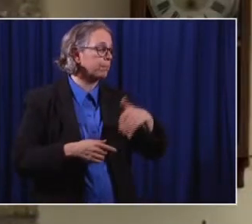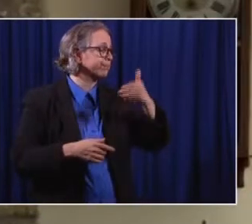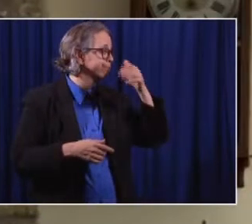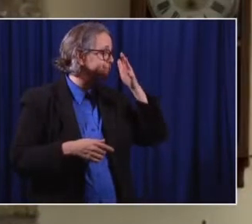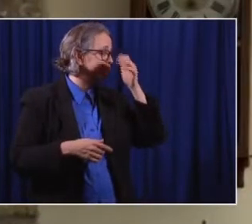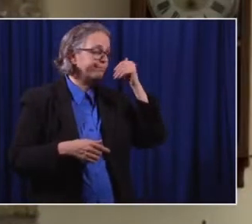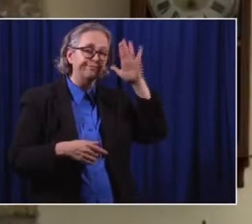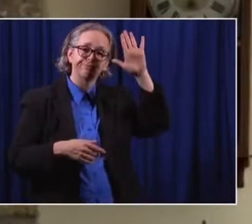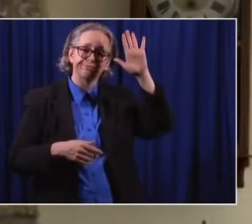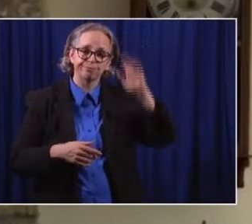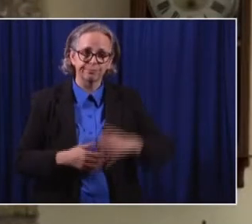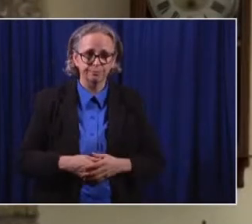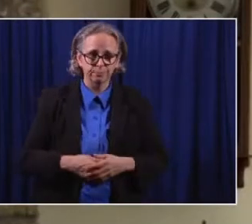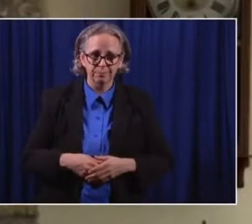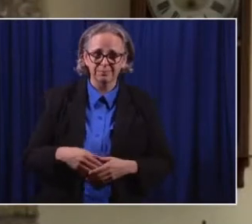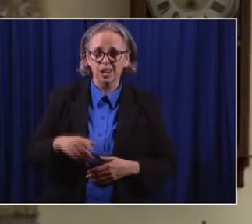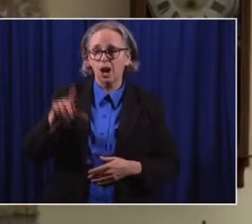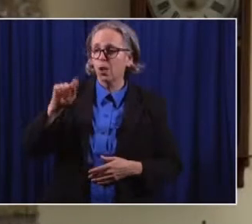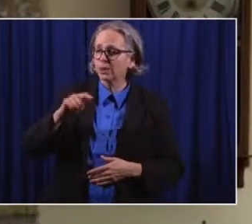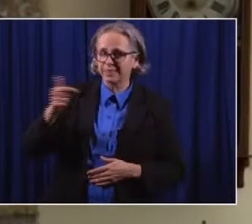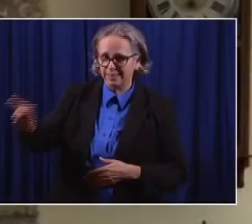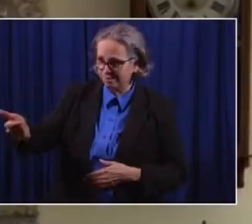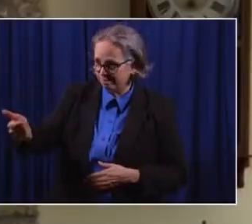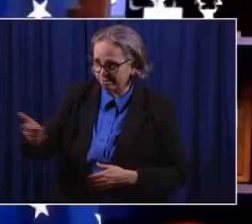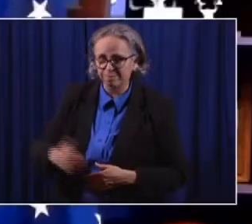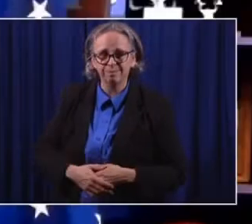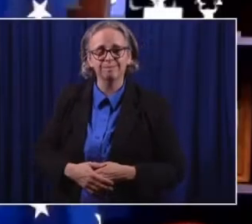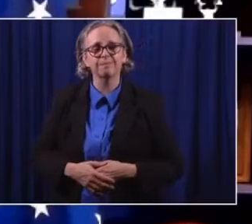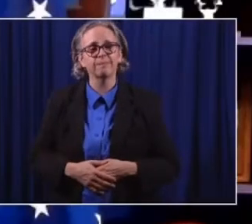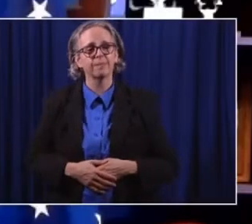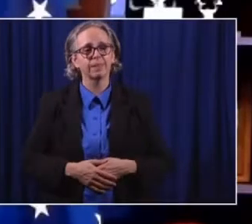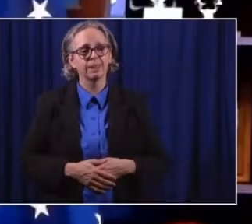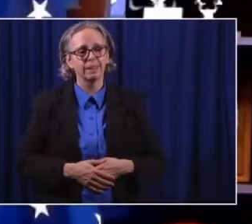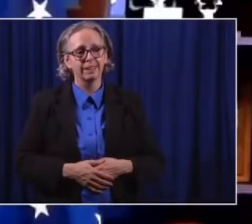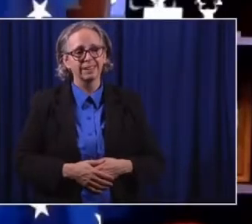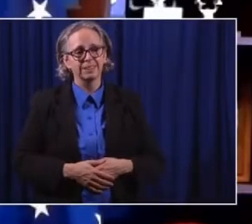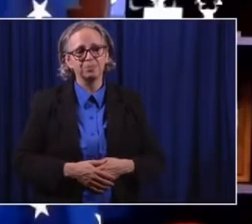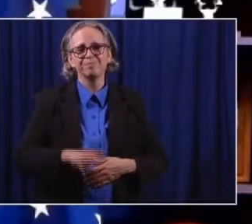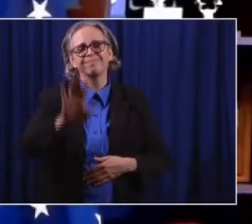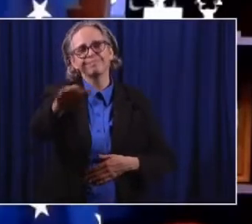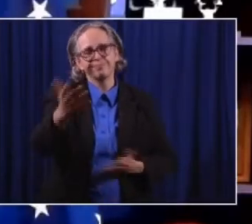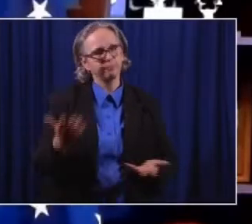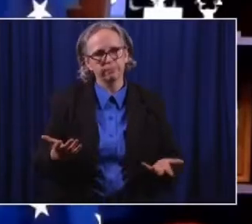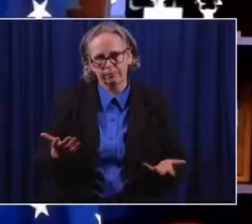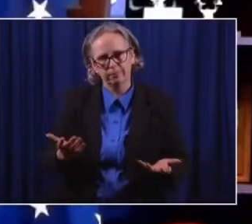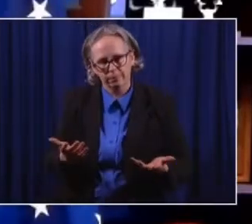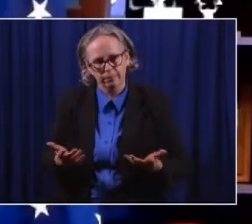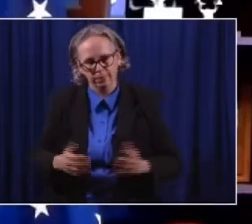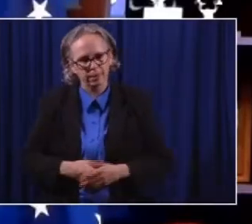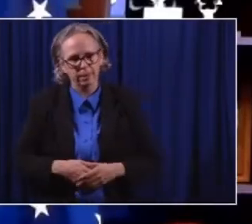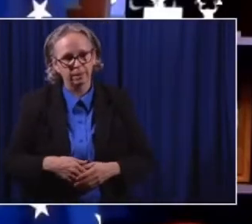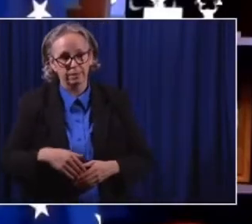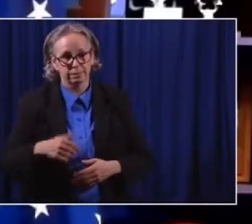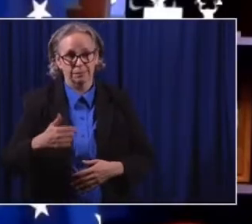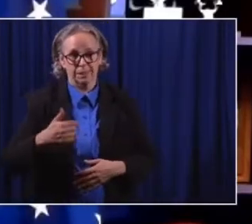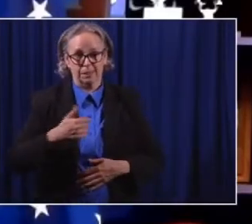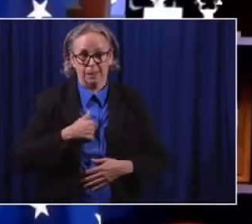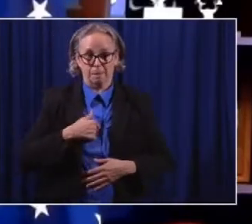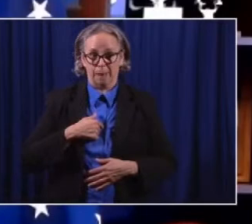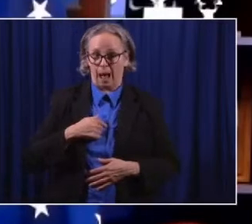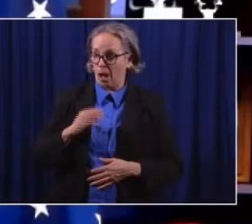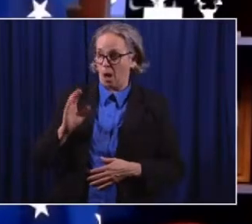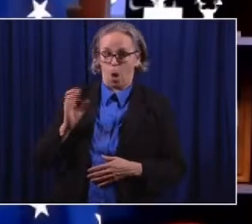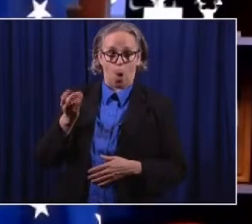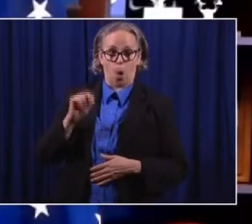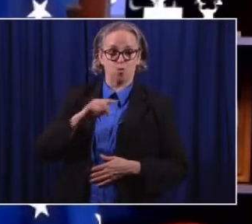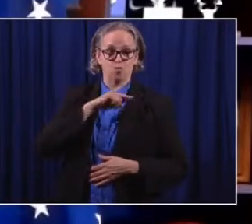Yeah. Look, during the whole process, much to my own peril, I tried to encourage people